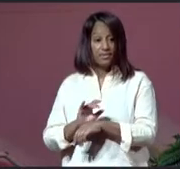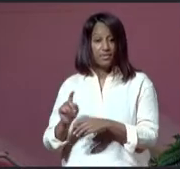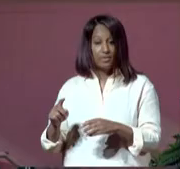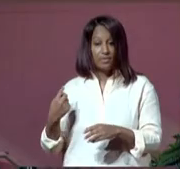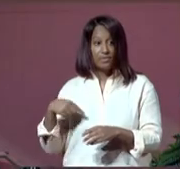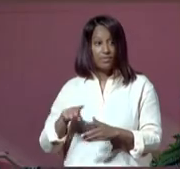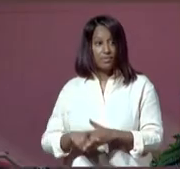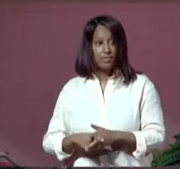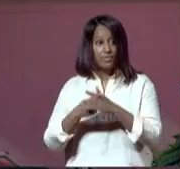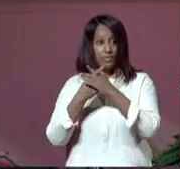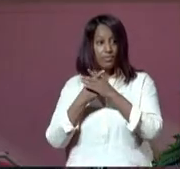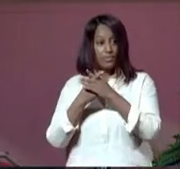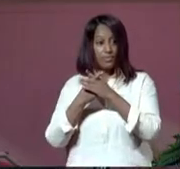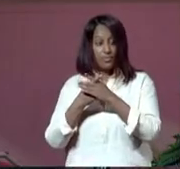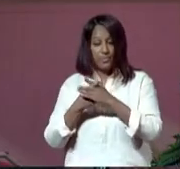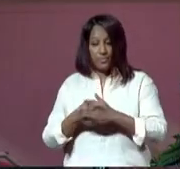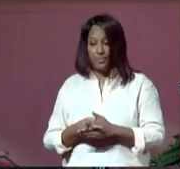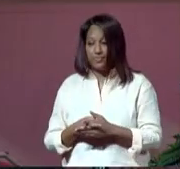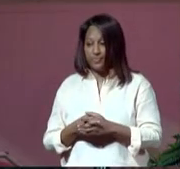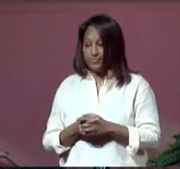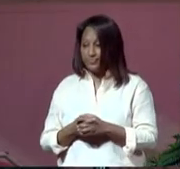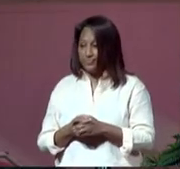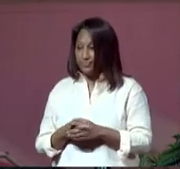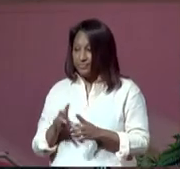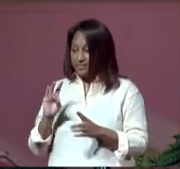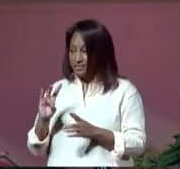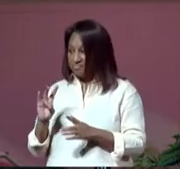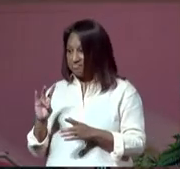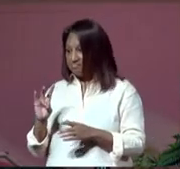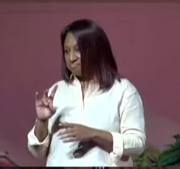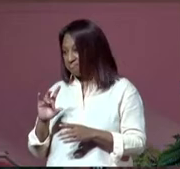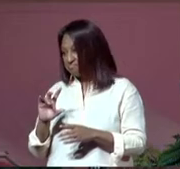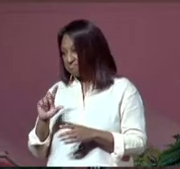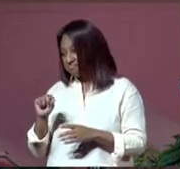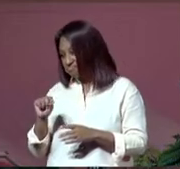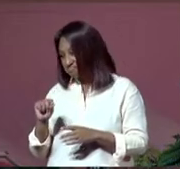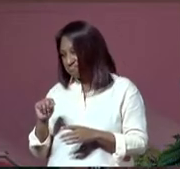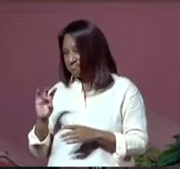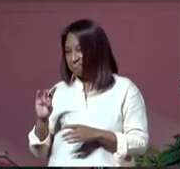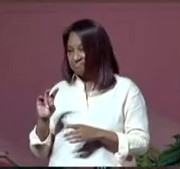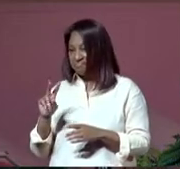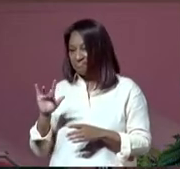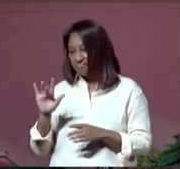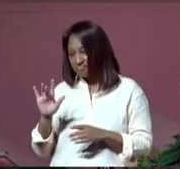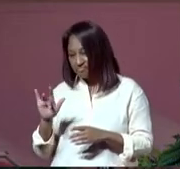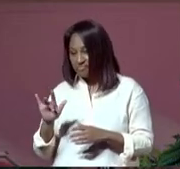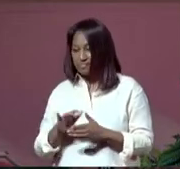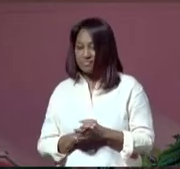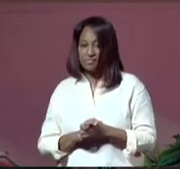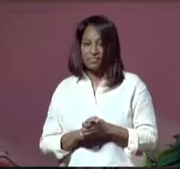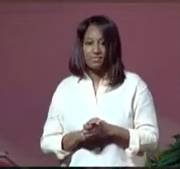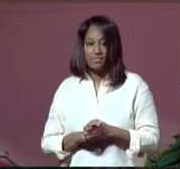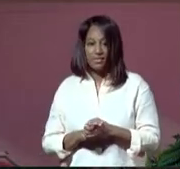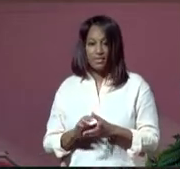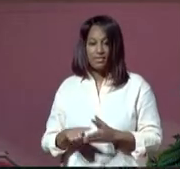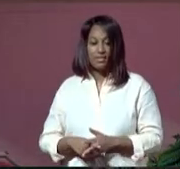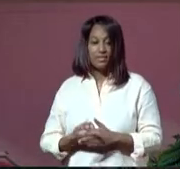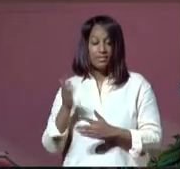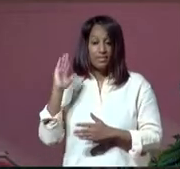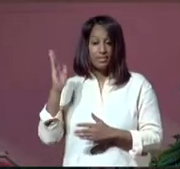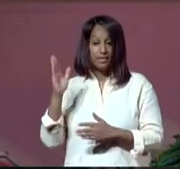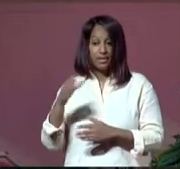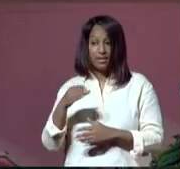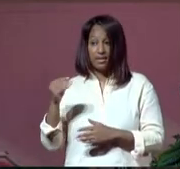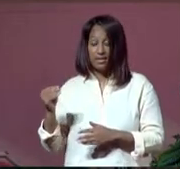start, and by 7:20, 7:25, Dr. Thompson's going to be up preaching. And